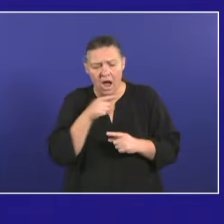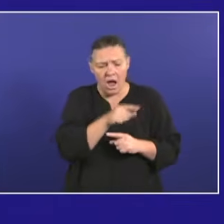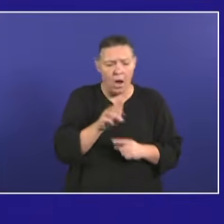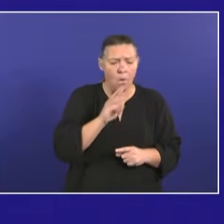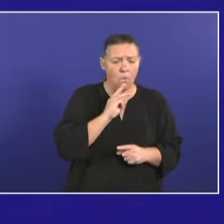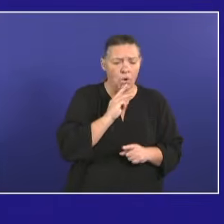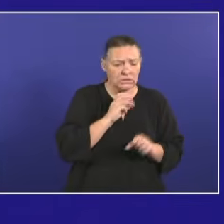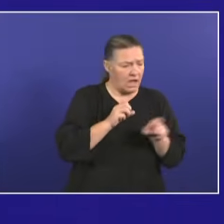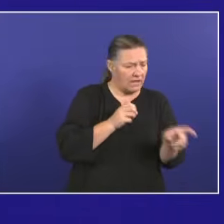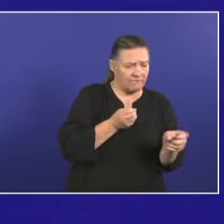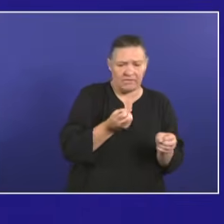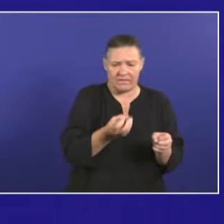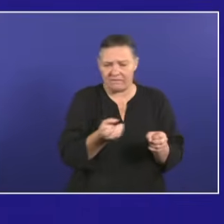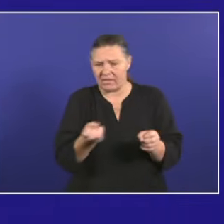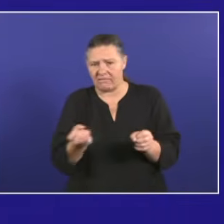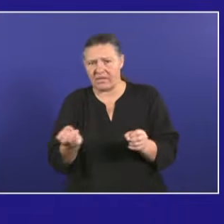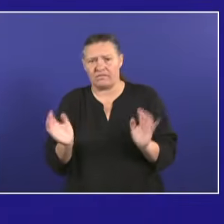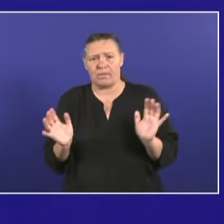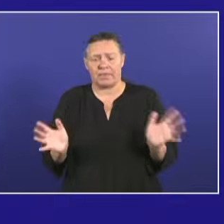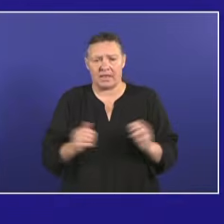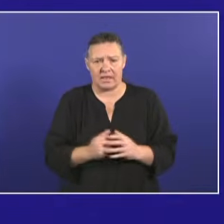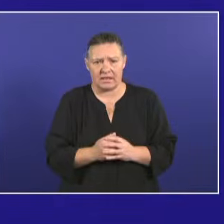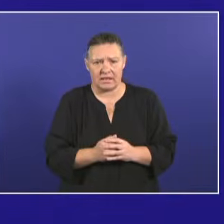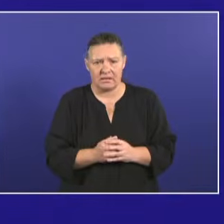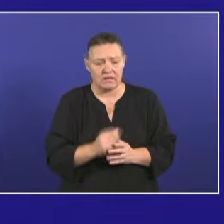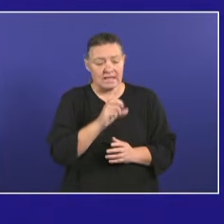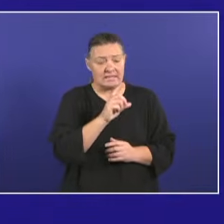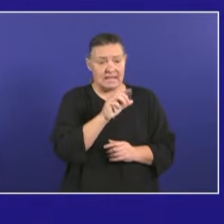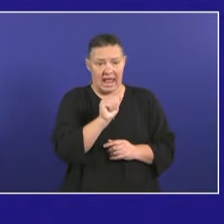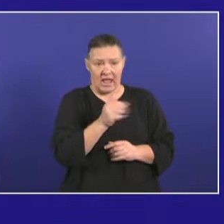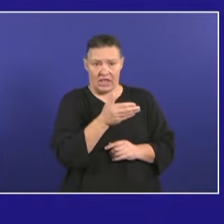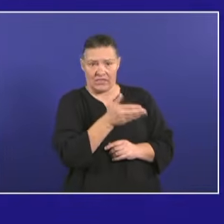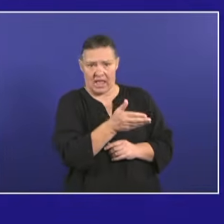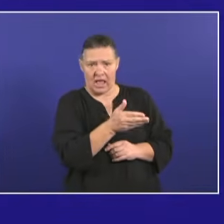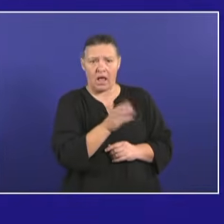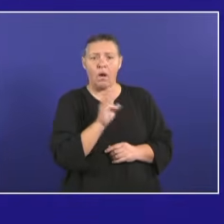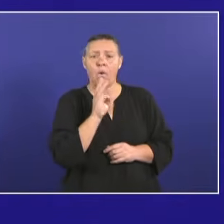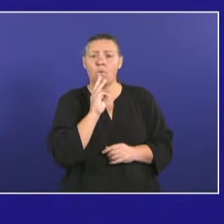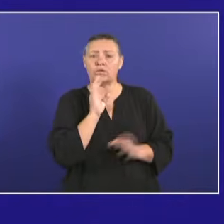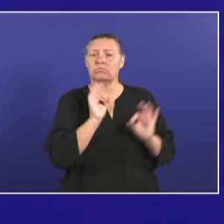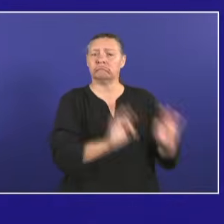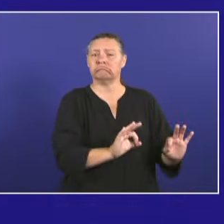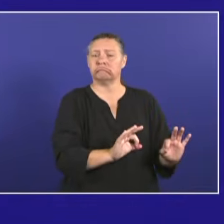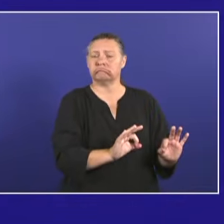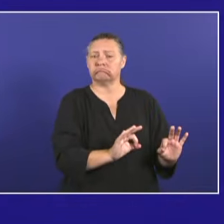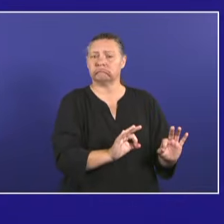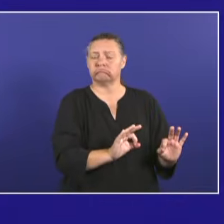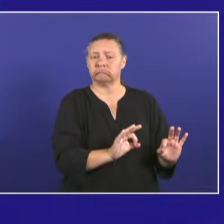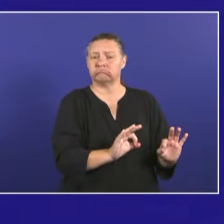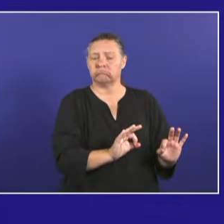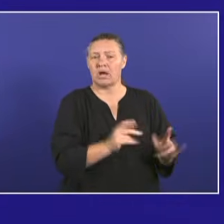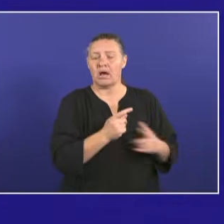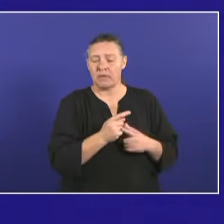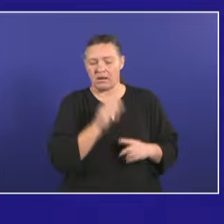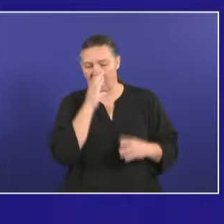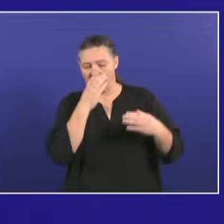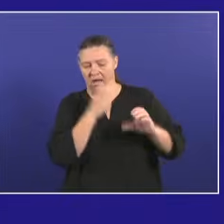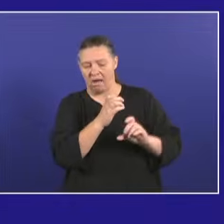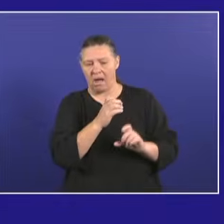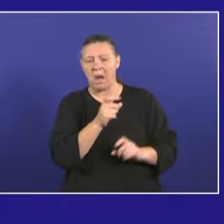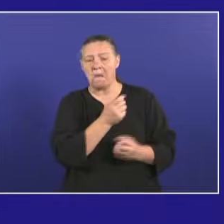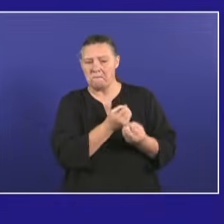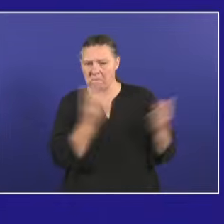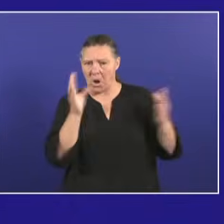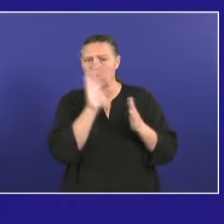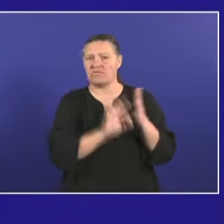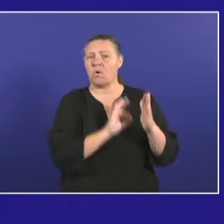the water. And we also showed that where the DA governs, water services work. And our visible action has built confidence, and